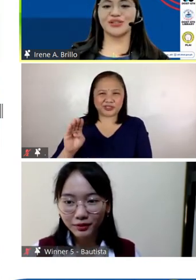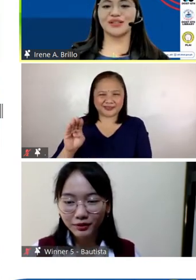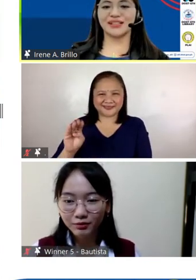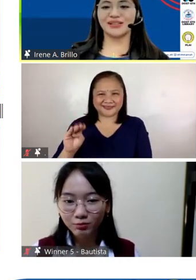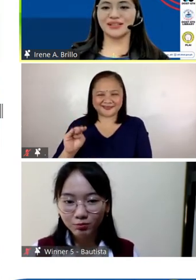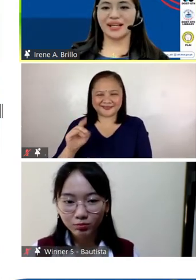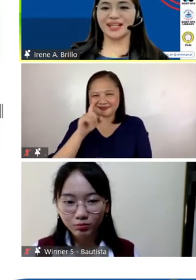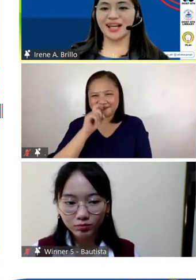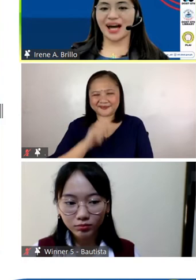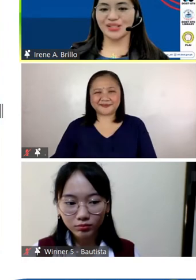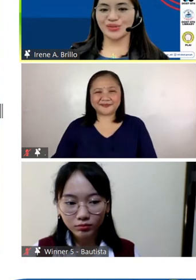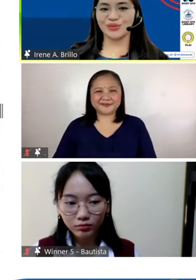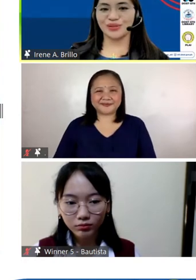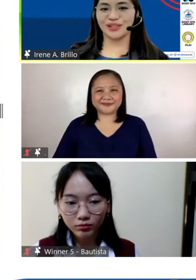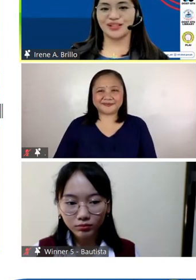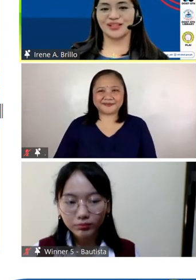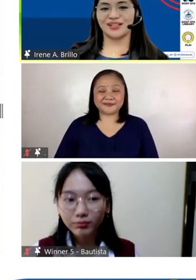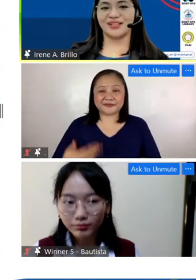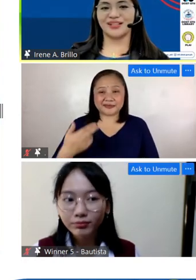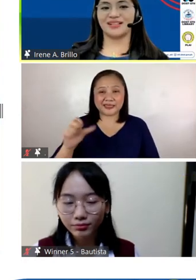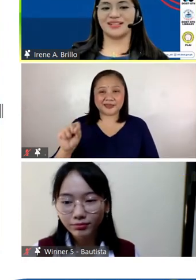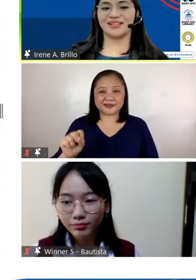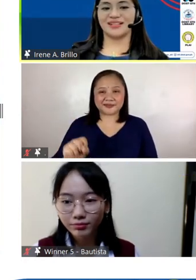14. So you are already in high school.